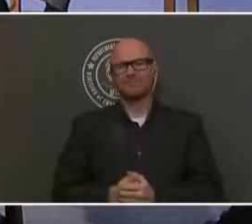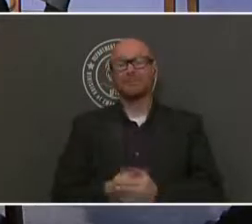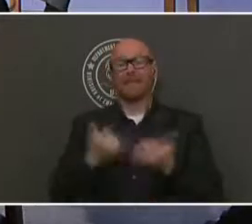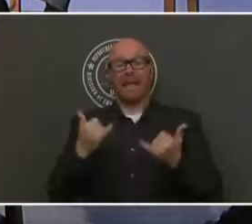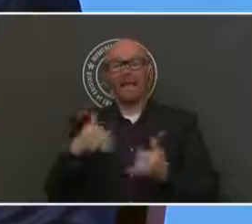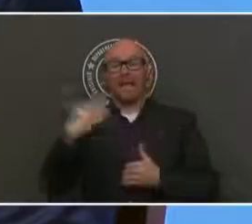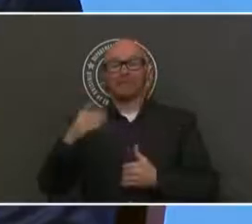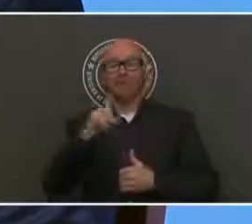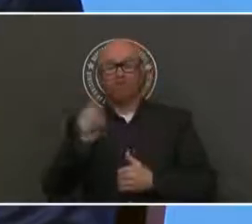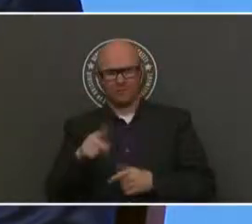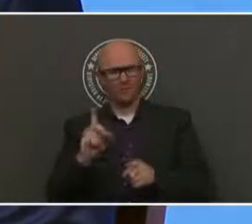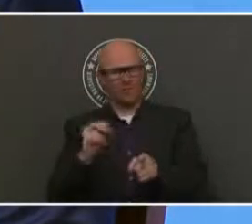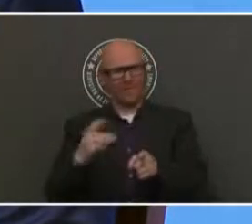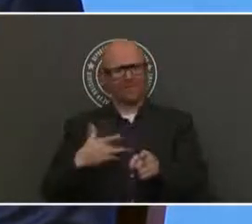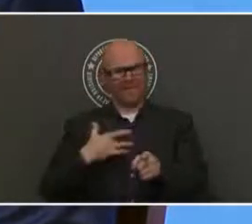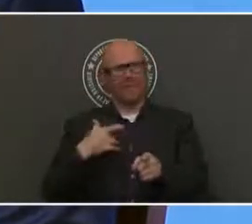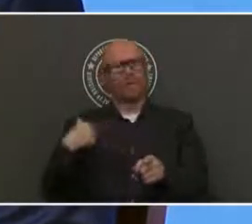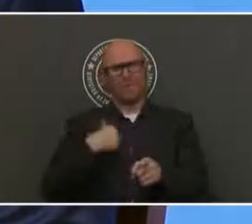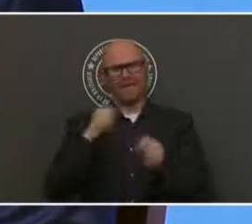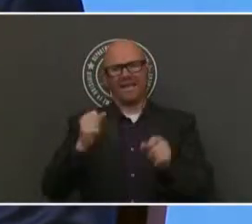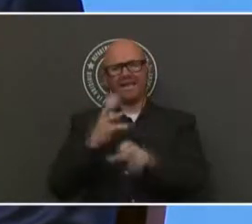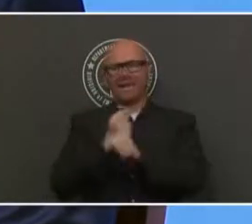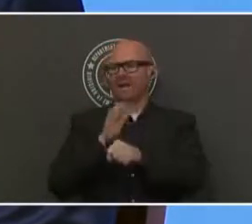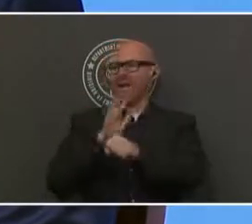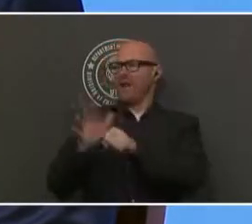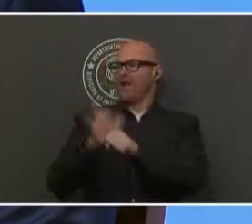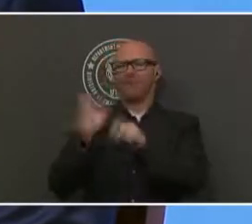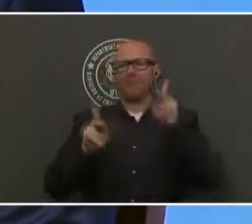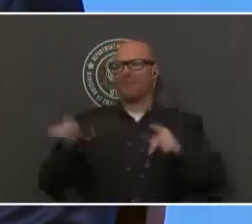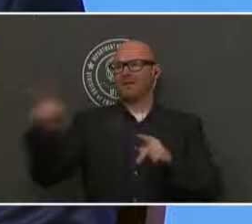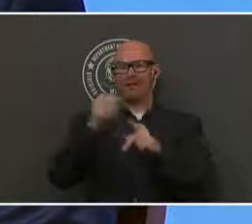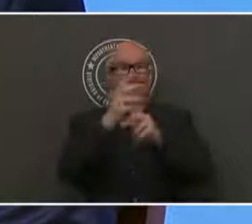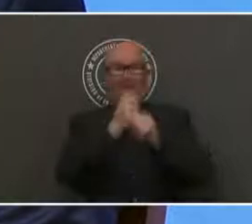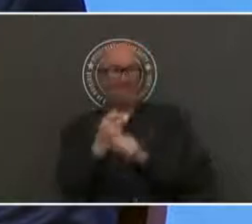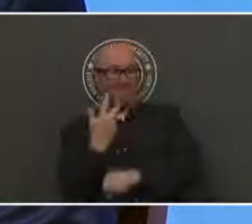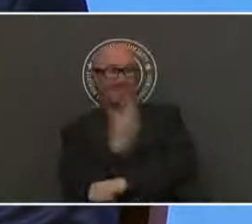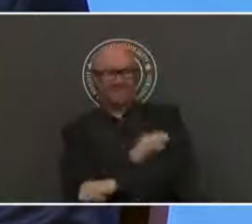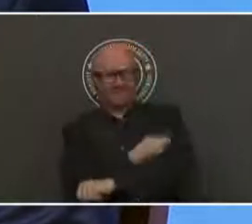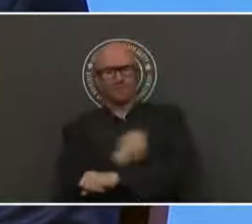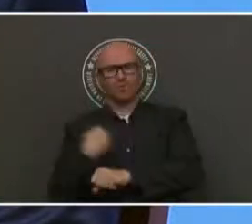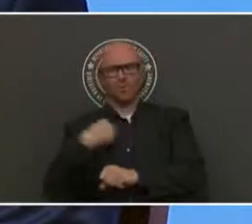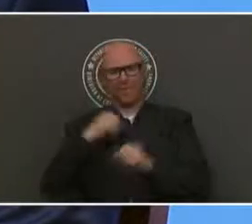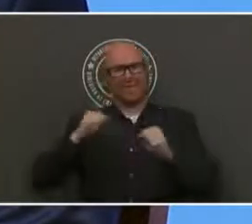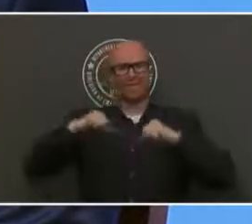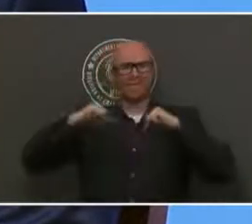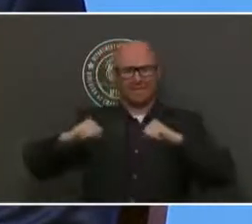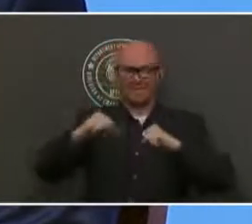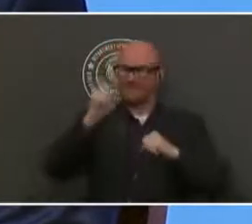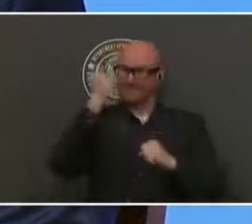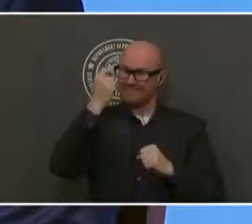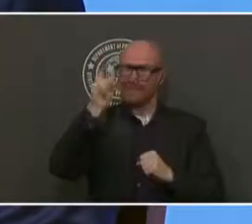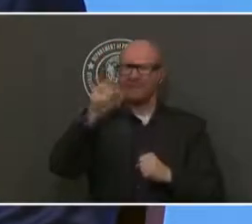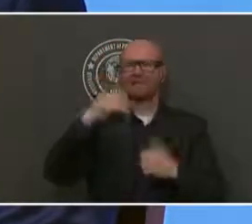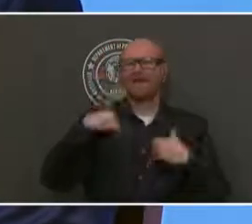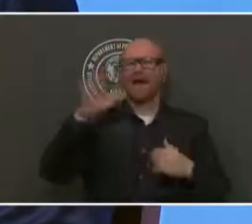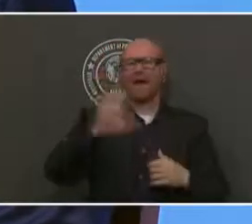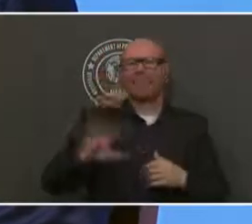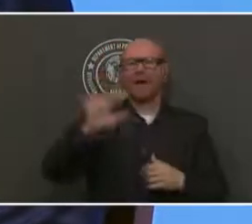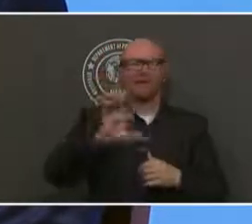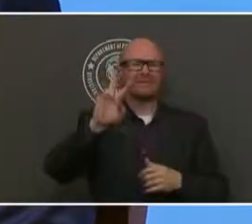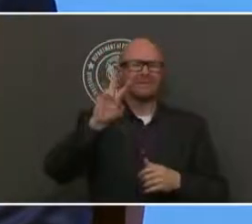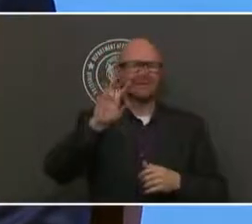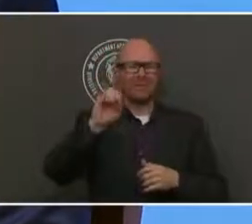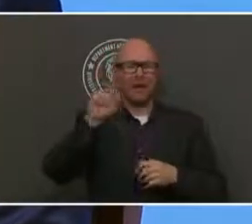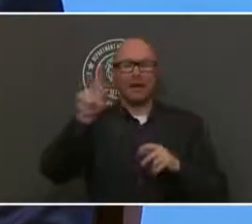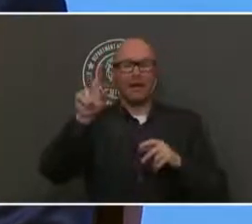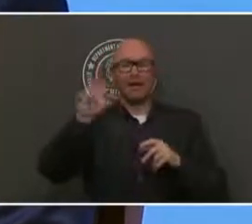herd immunity? Right now we're at 30% fully vaccinated, but you got to hit 70 before everything's truly